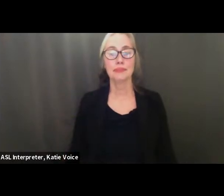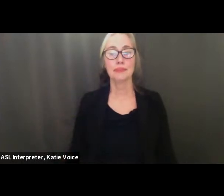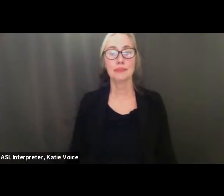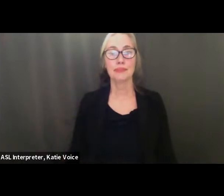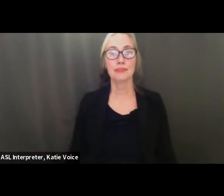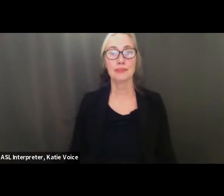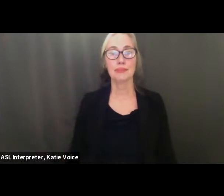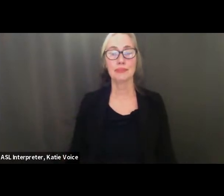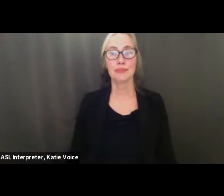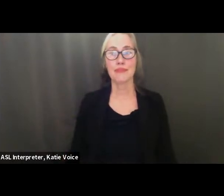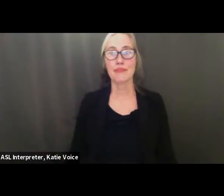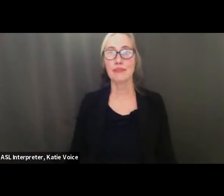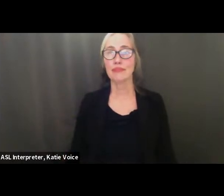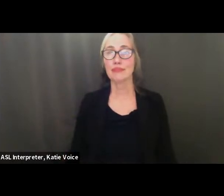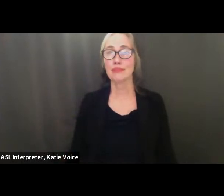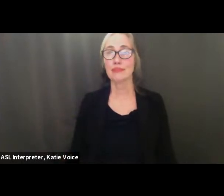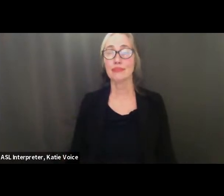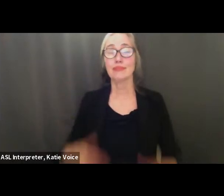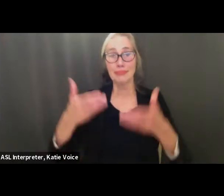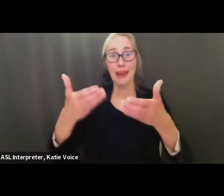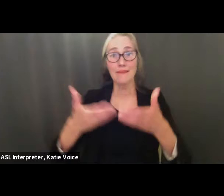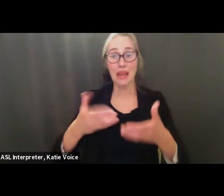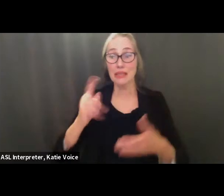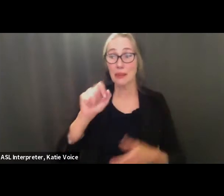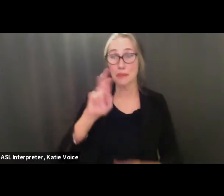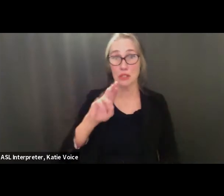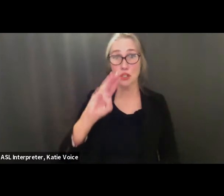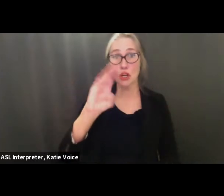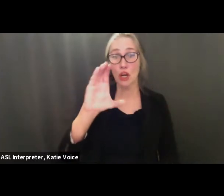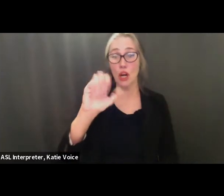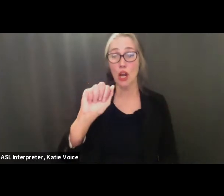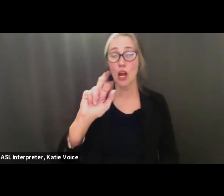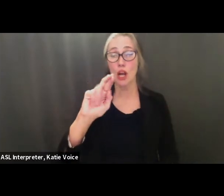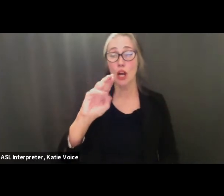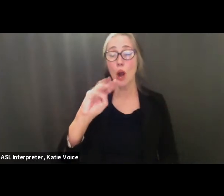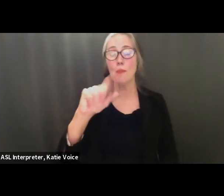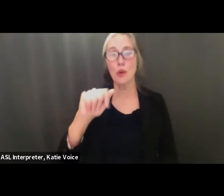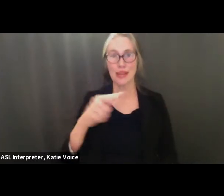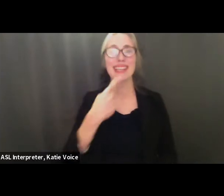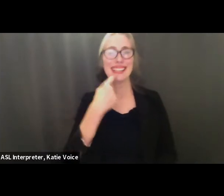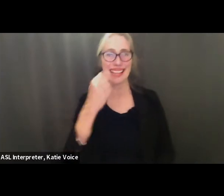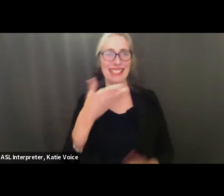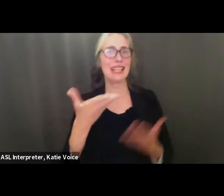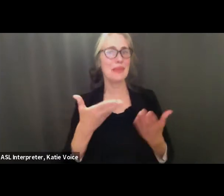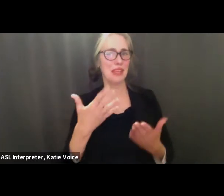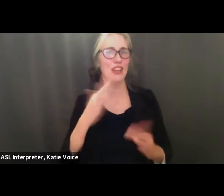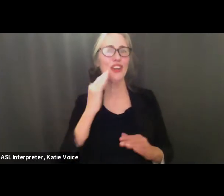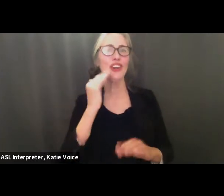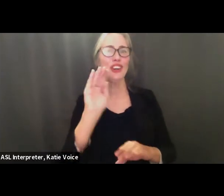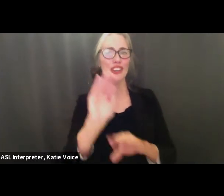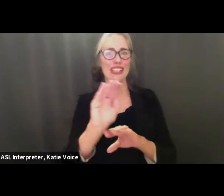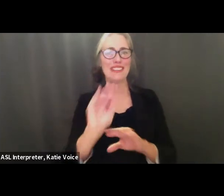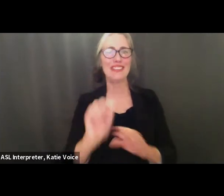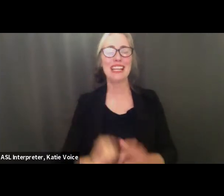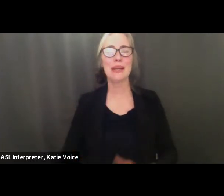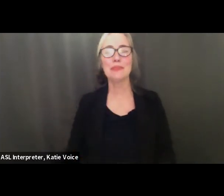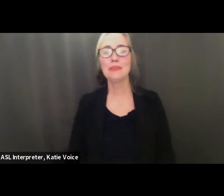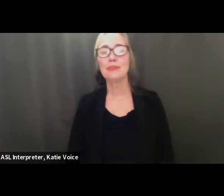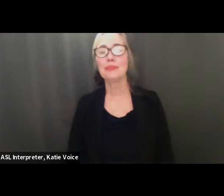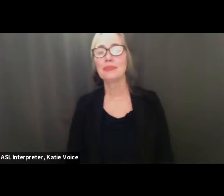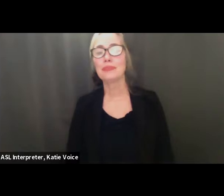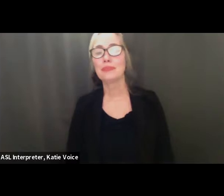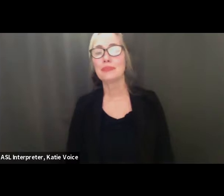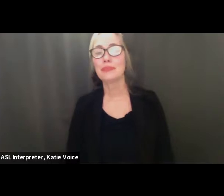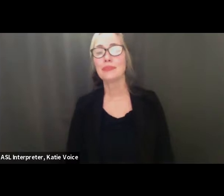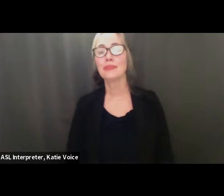Señor Carmona, ¿nos puede escuchar? Sí, aquí estoy. Buenas tardes. Buenas tardes. Buenas tardes, miembros del Consejo. Mi